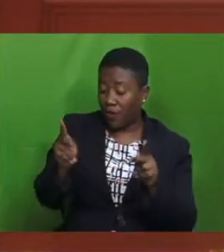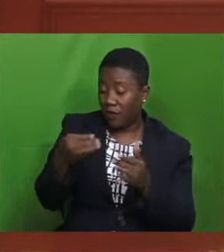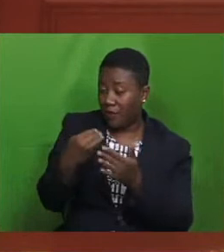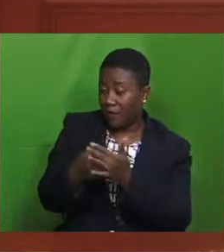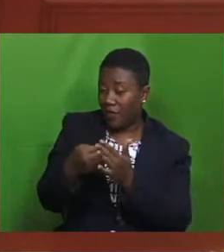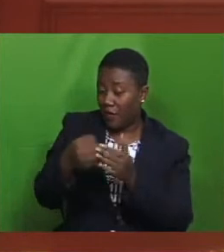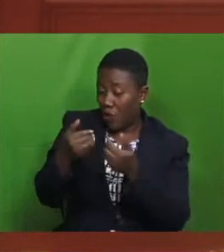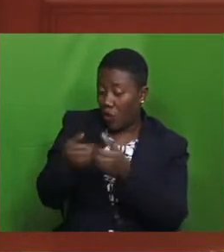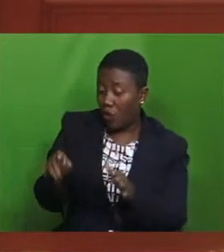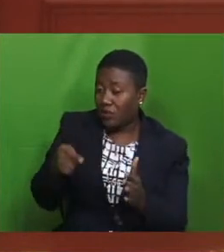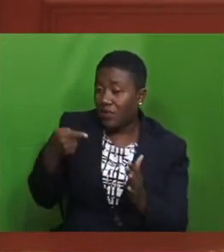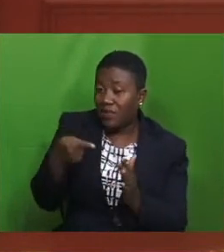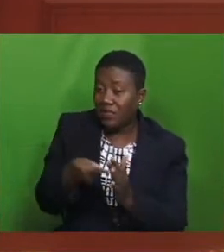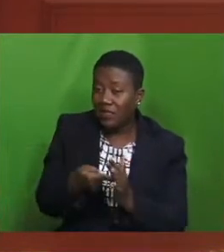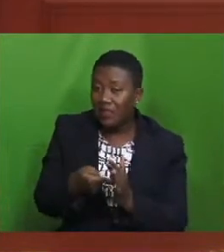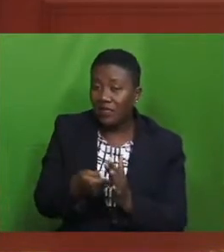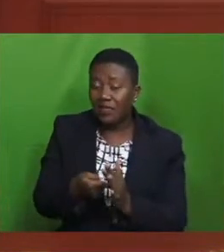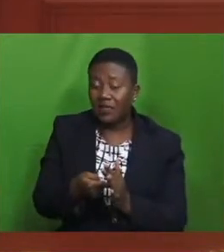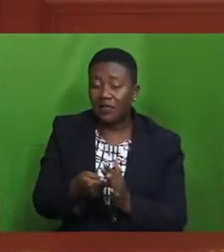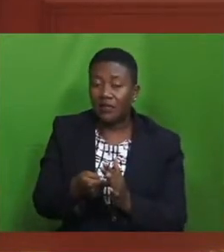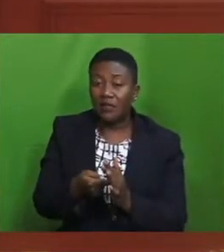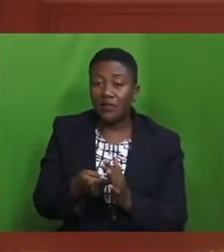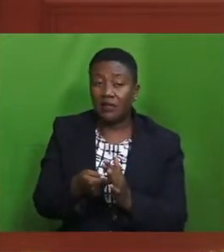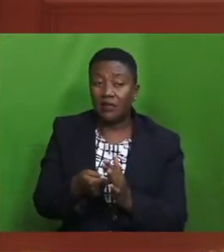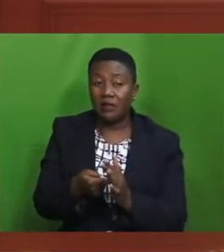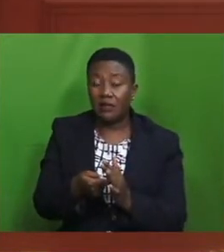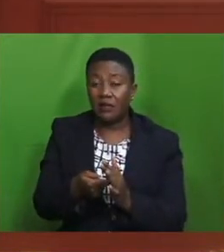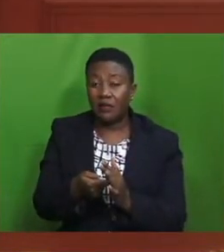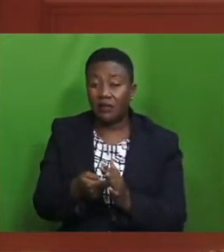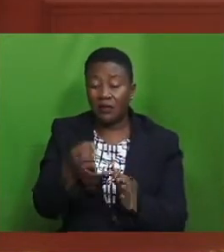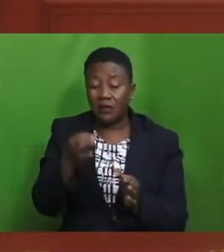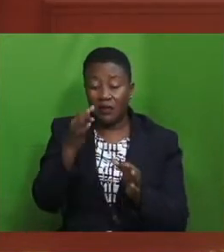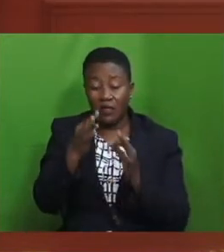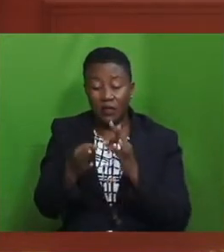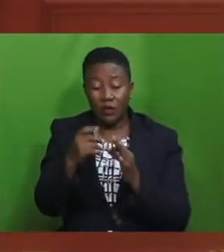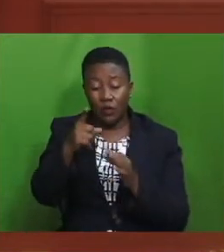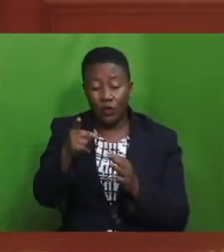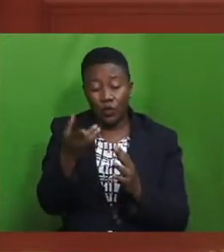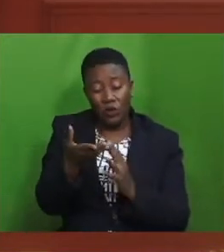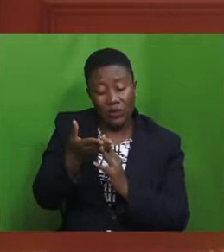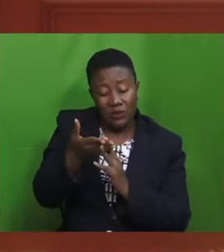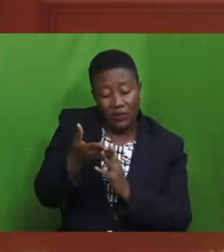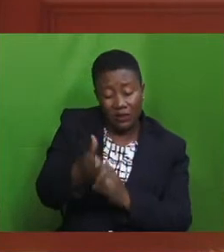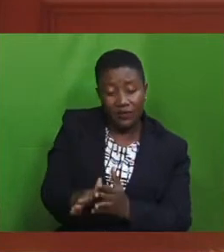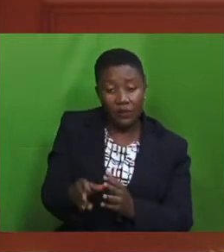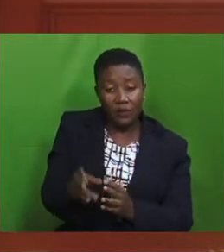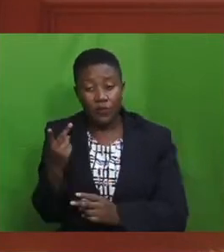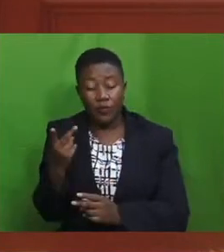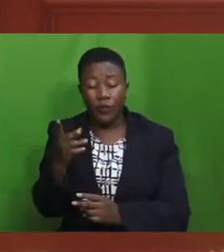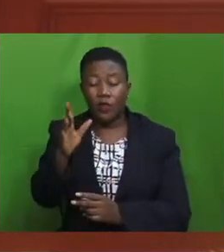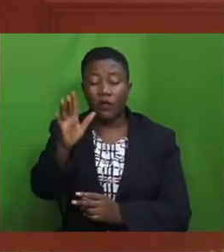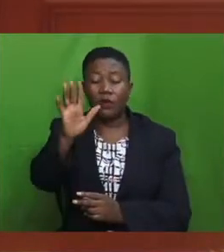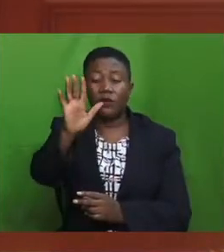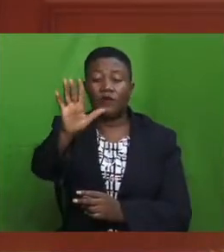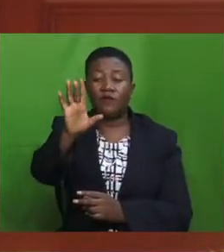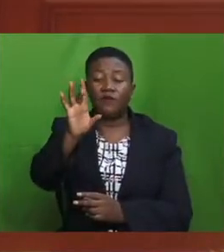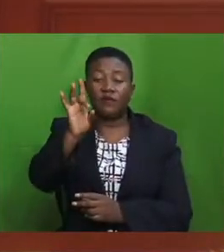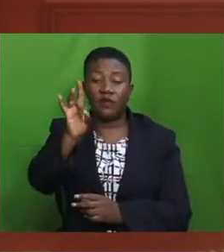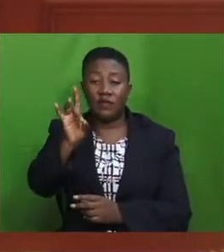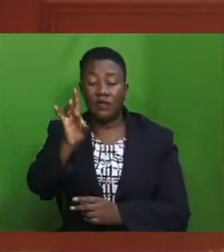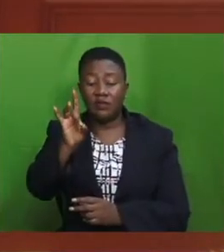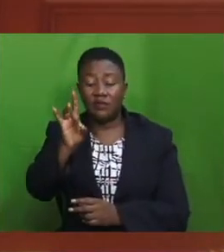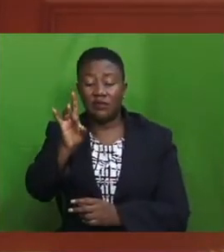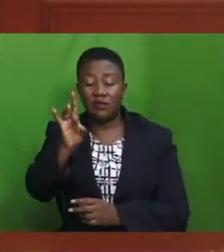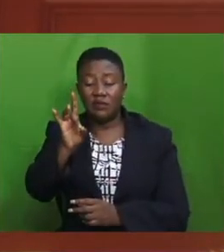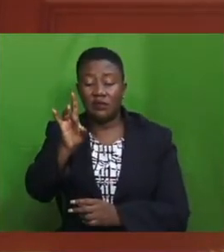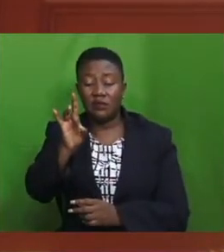public debt, if you domesticate it and divide it into two, like US dollars,